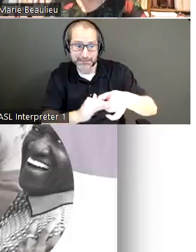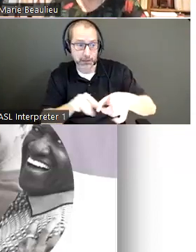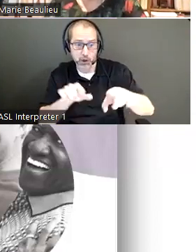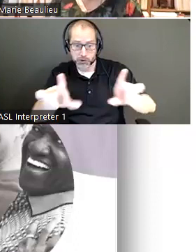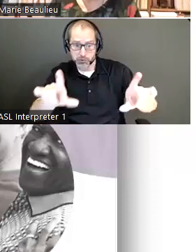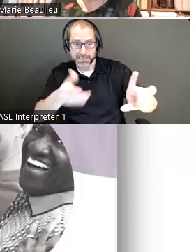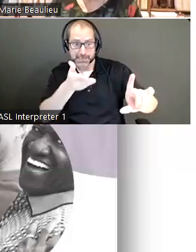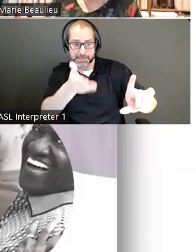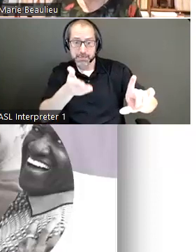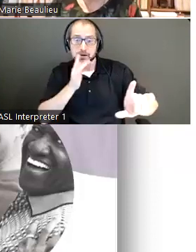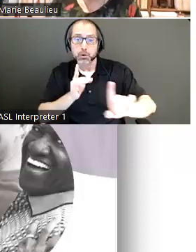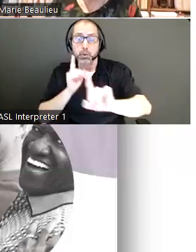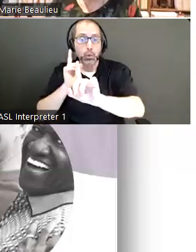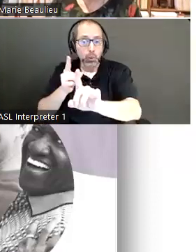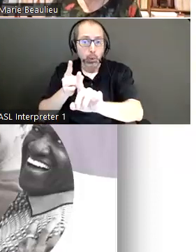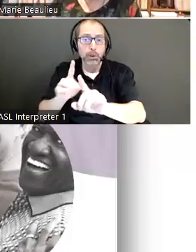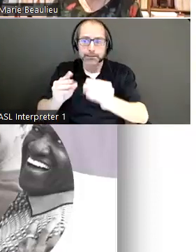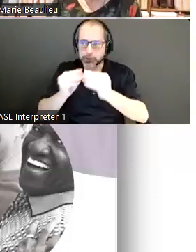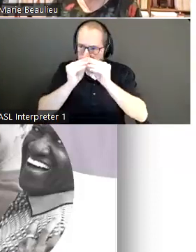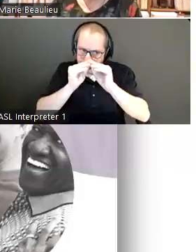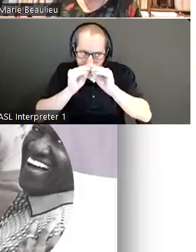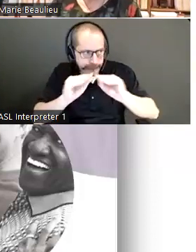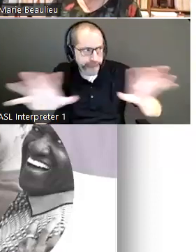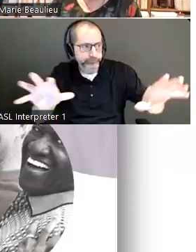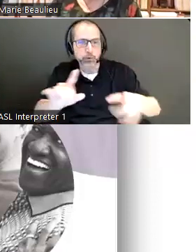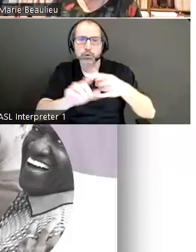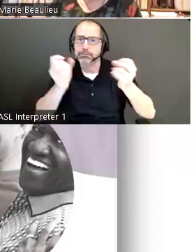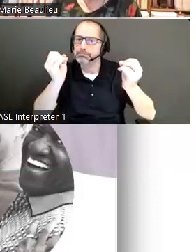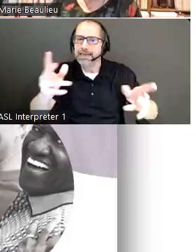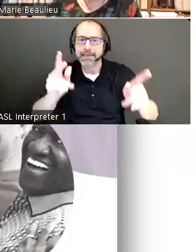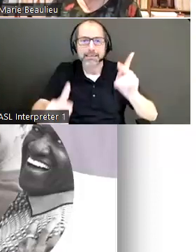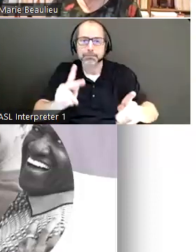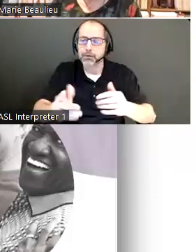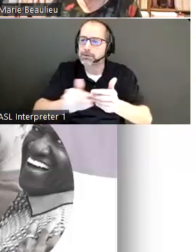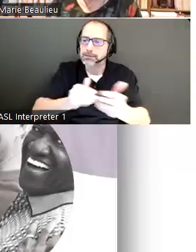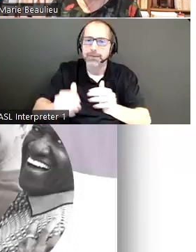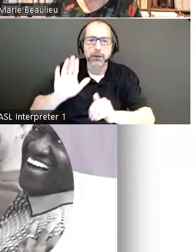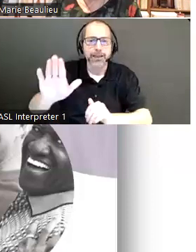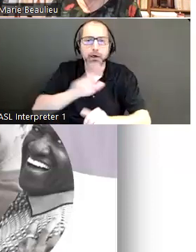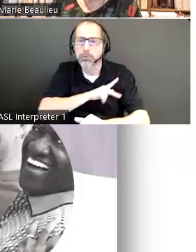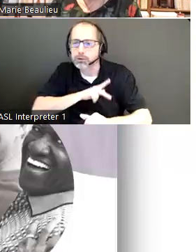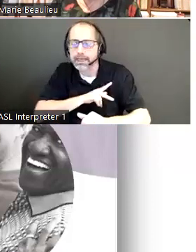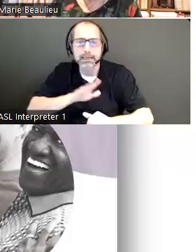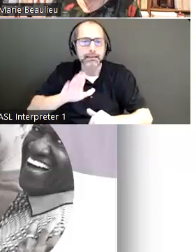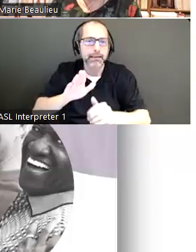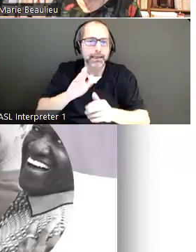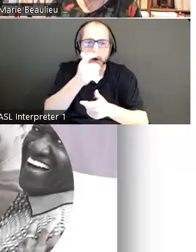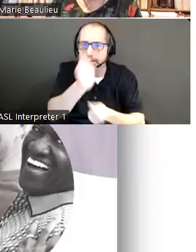objective is to reach as many people as possible, regardless of their interests and personality.